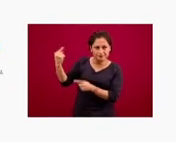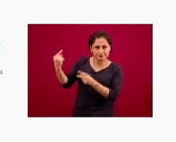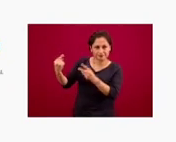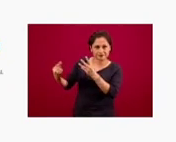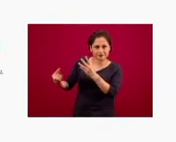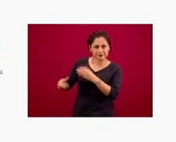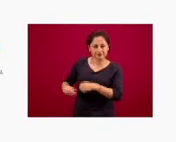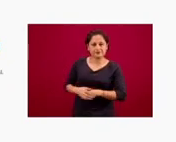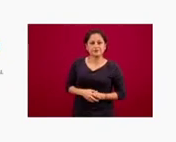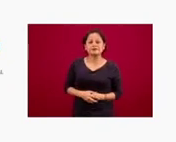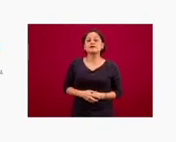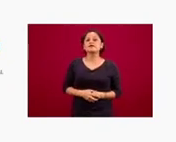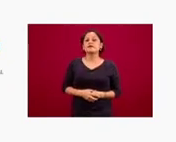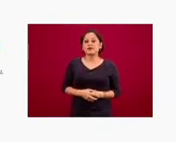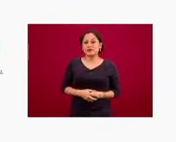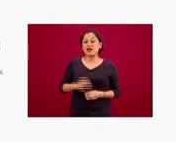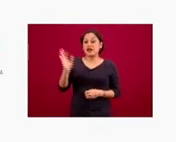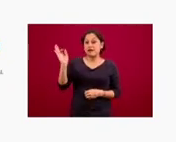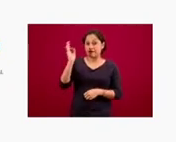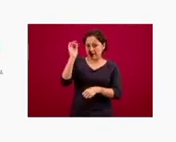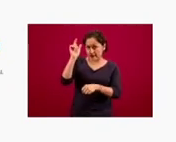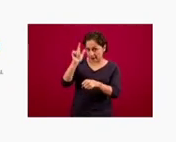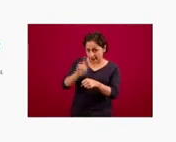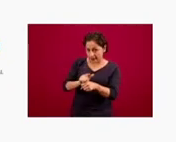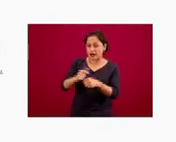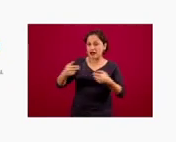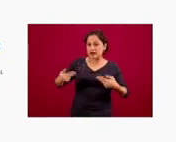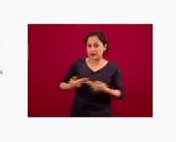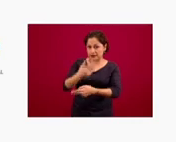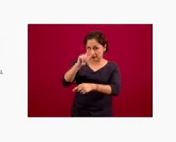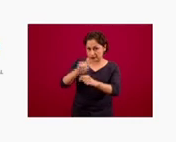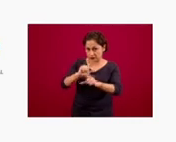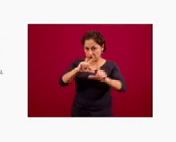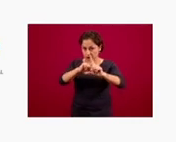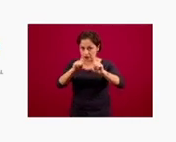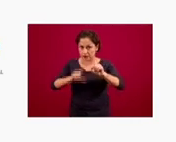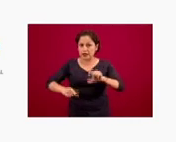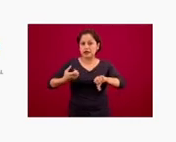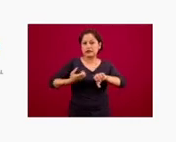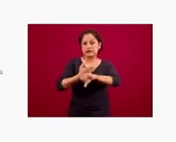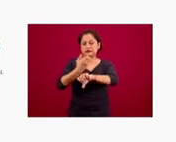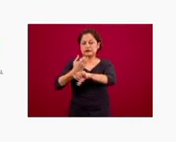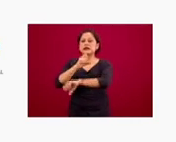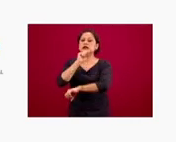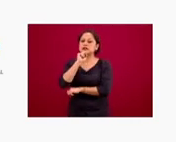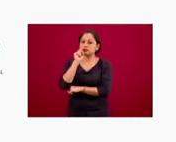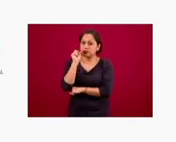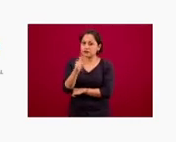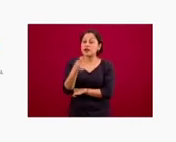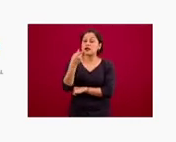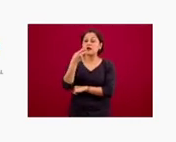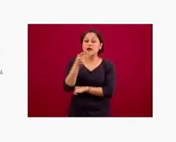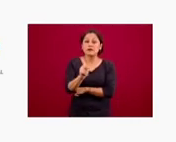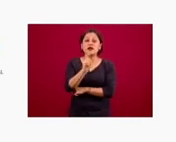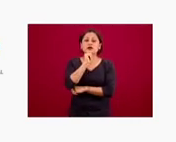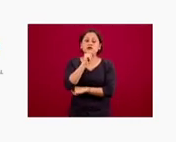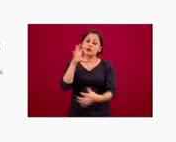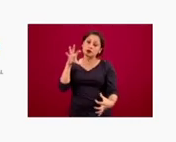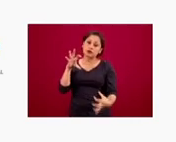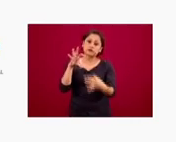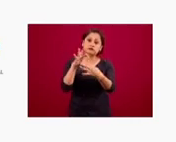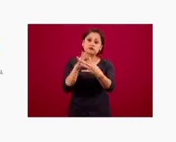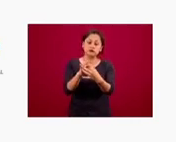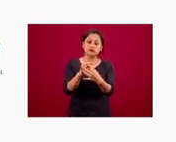the interinstitutional cooperation of many public institutions from